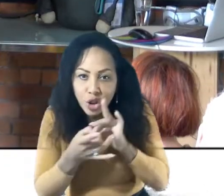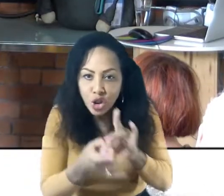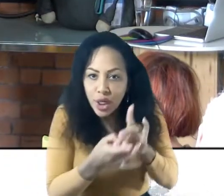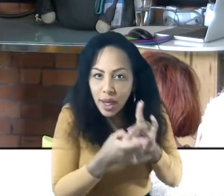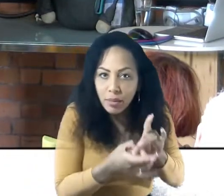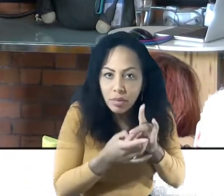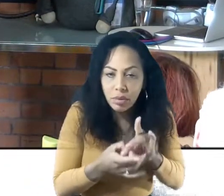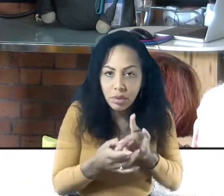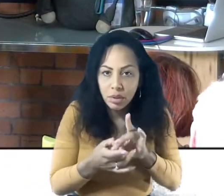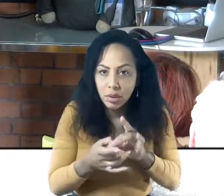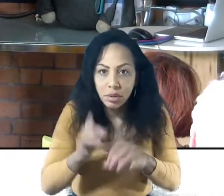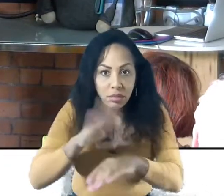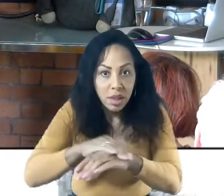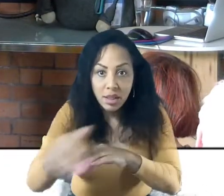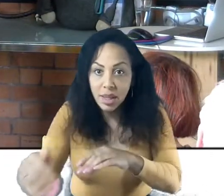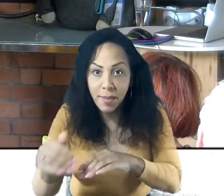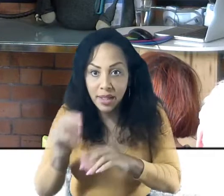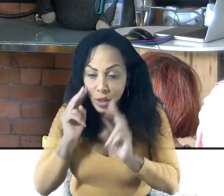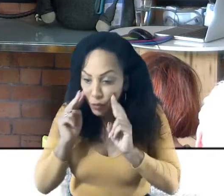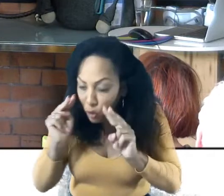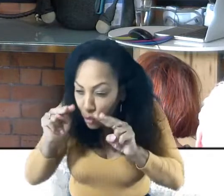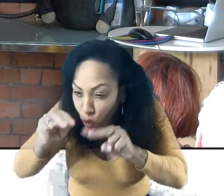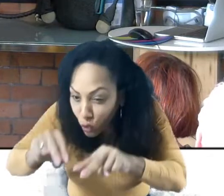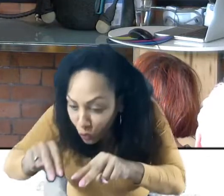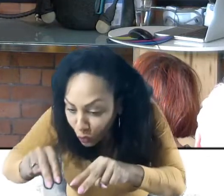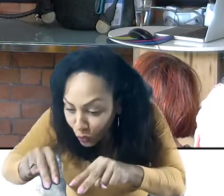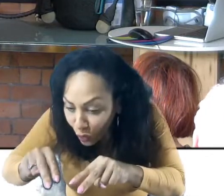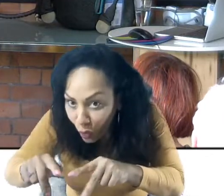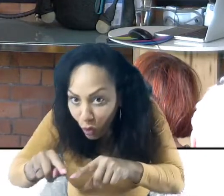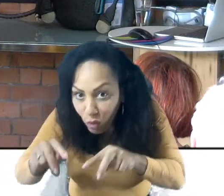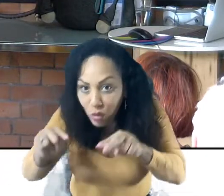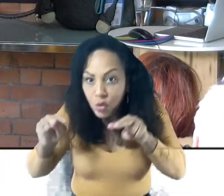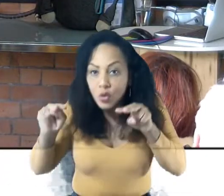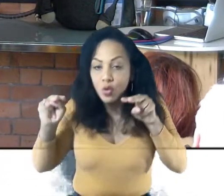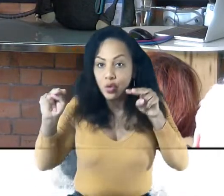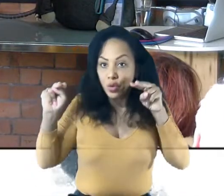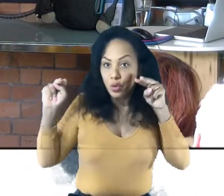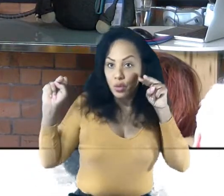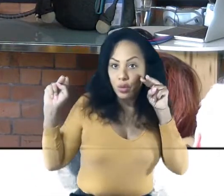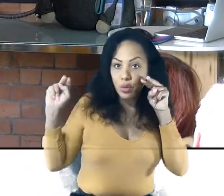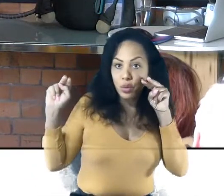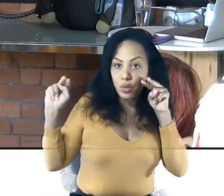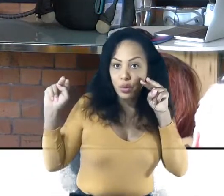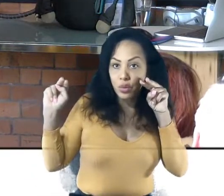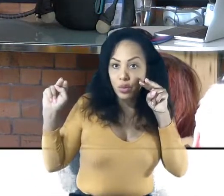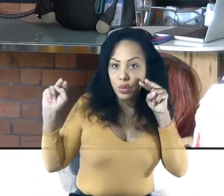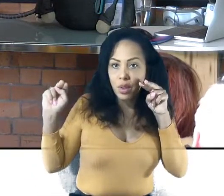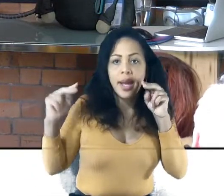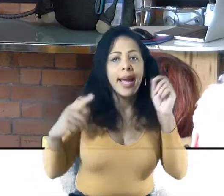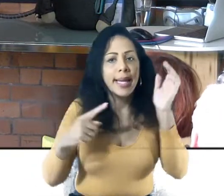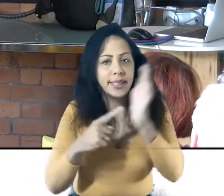in or how far you draw back. I think it's really important to develop those, and that's why